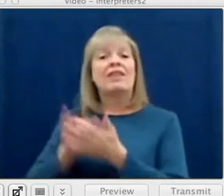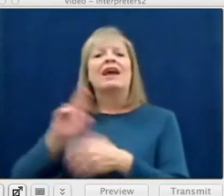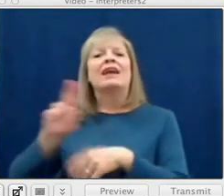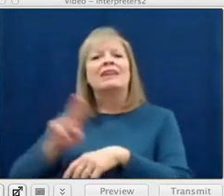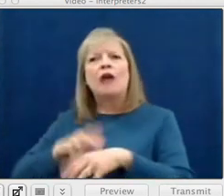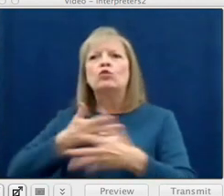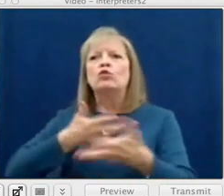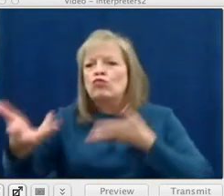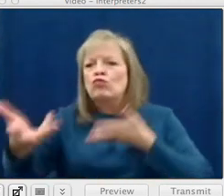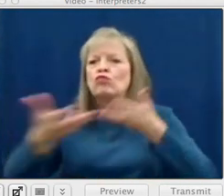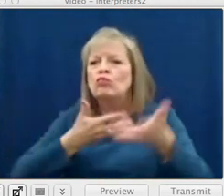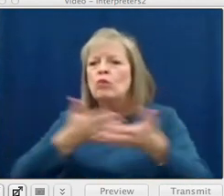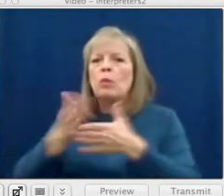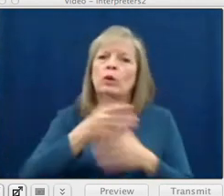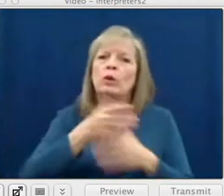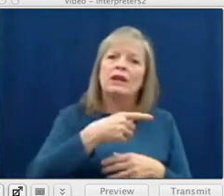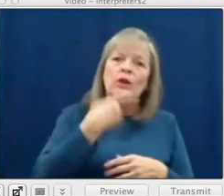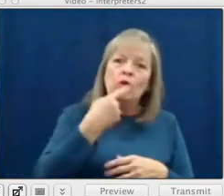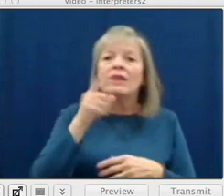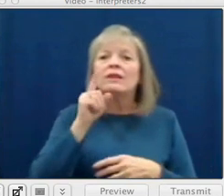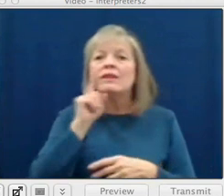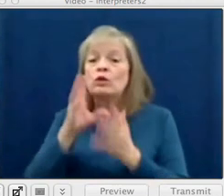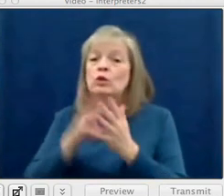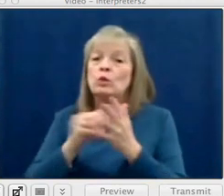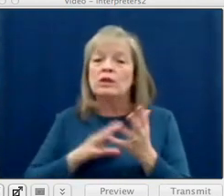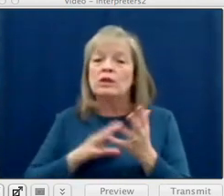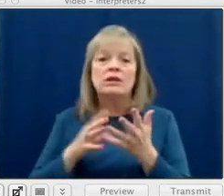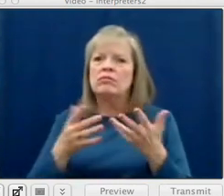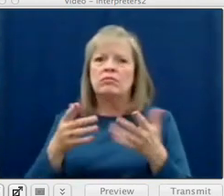the interpreter. Okay?